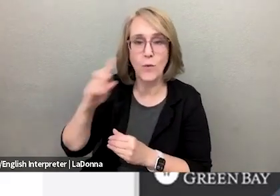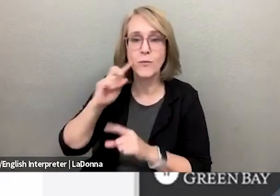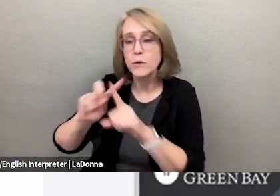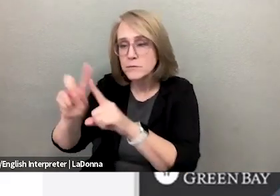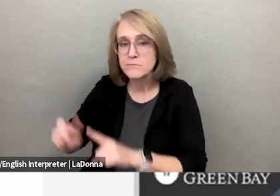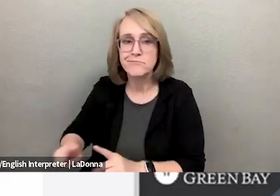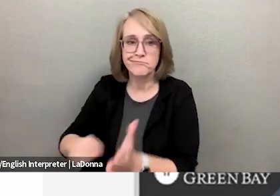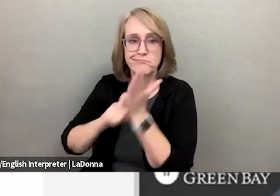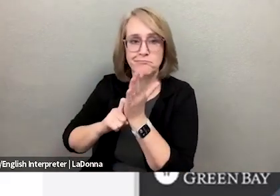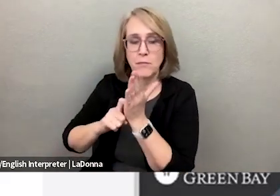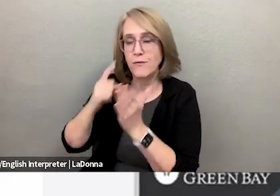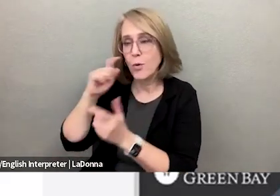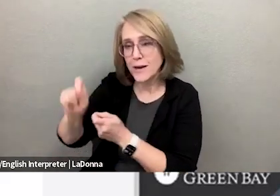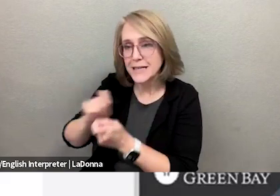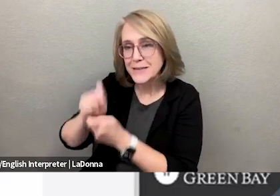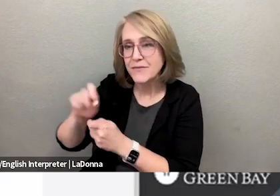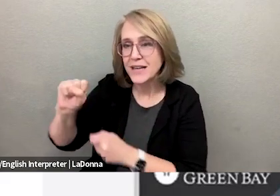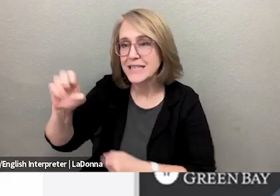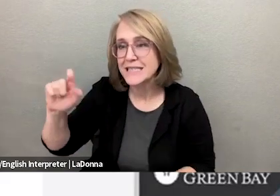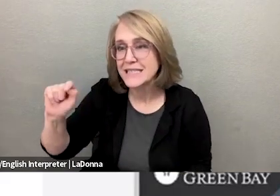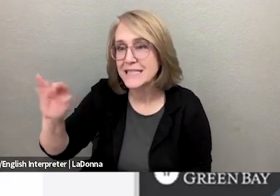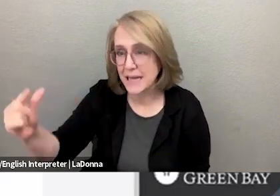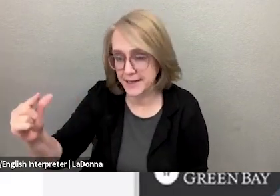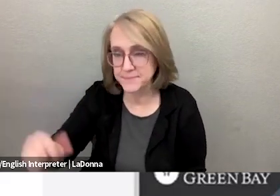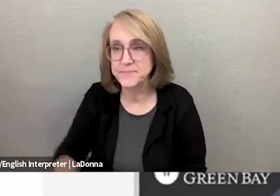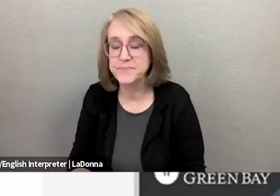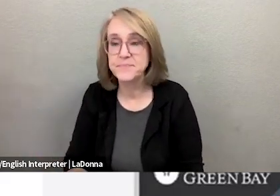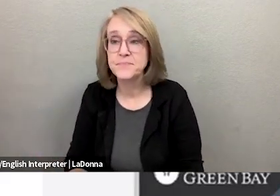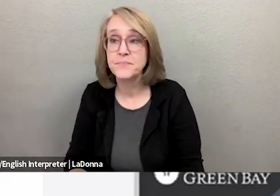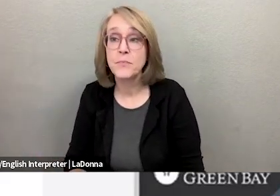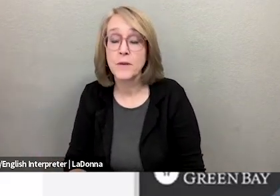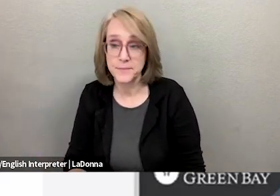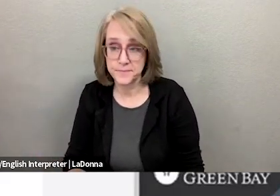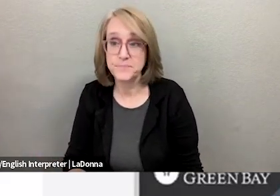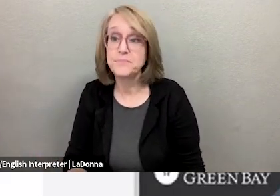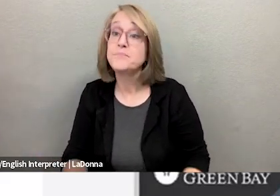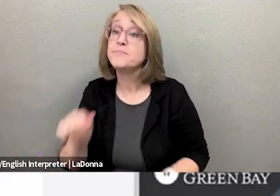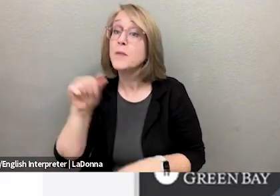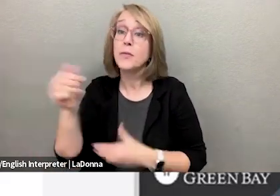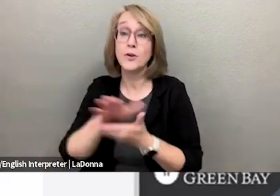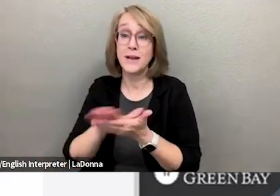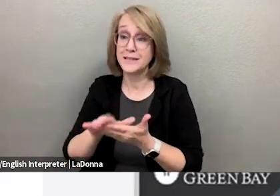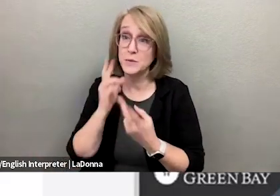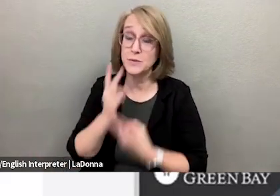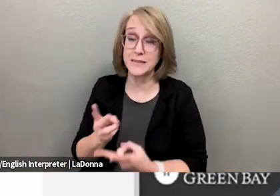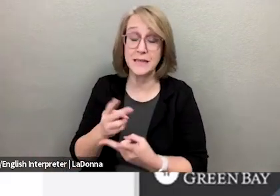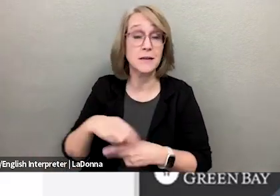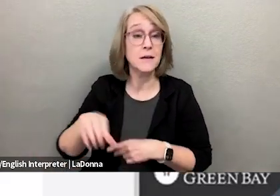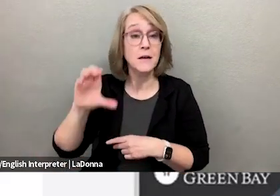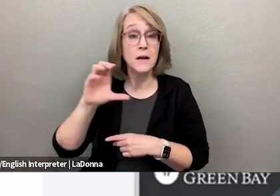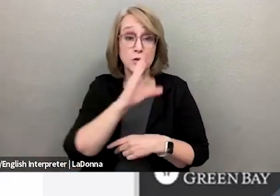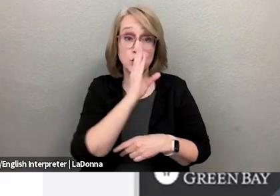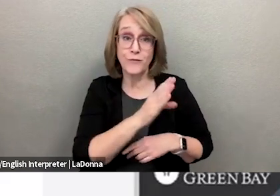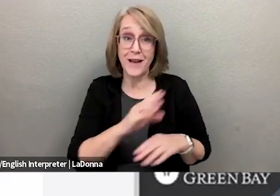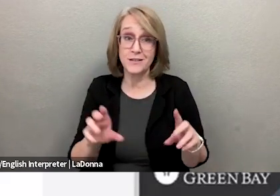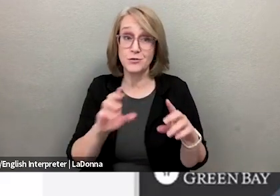requirements for a certain setting that we have. And then the other thing that's been really nice to see is our certified direct care professionals